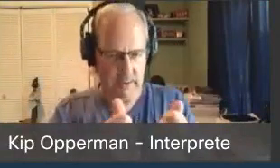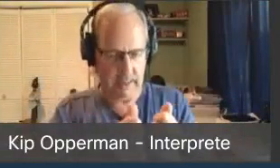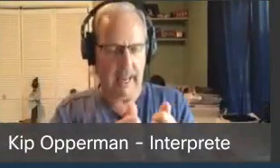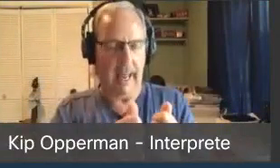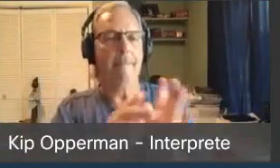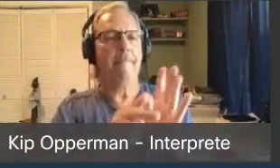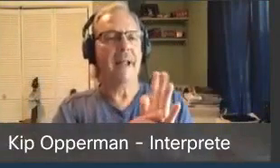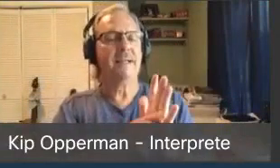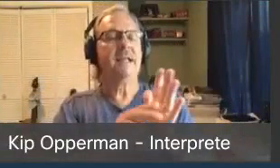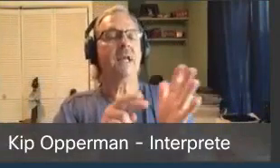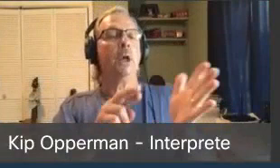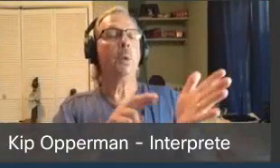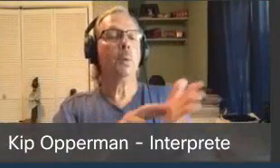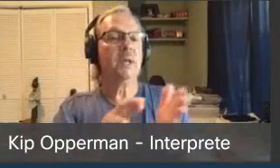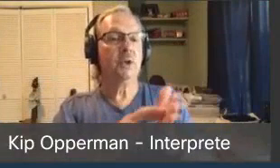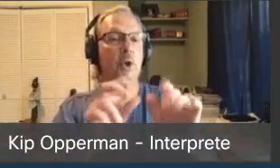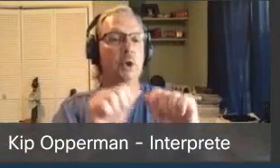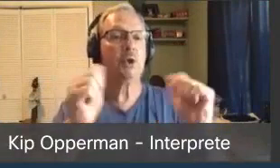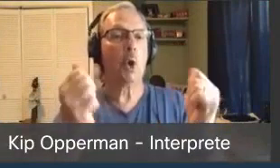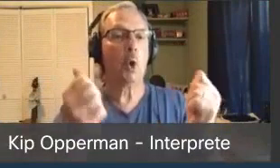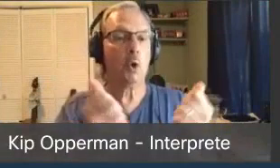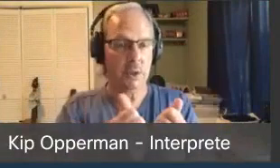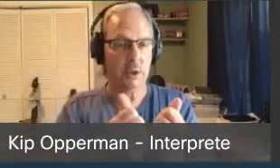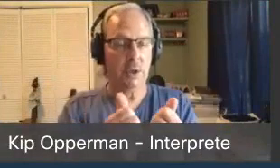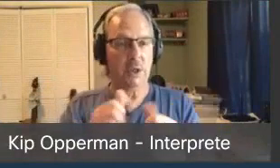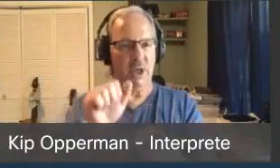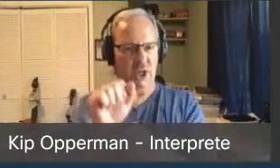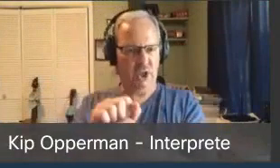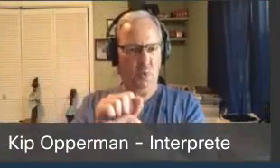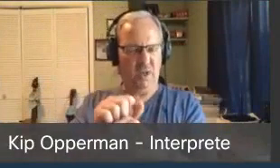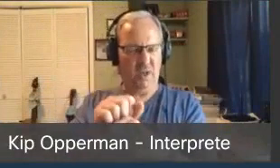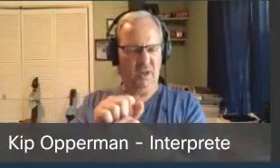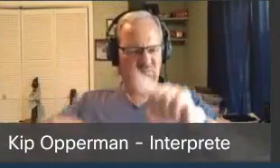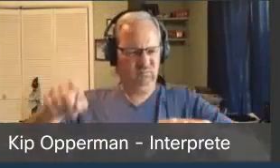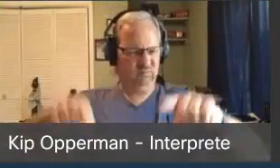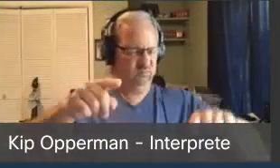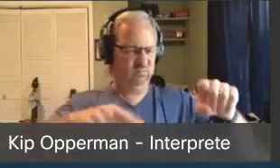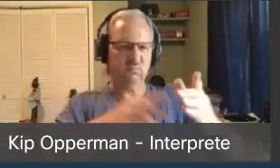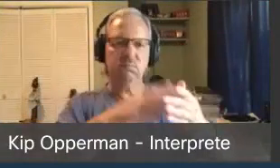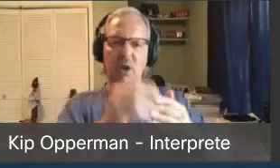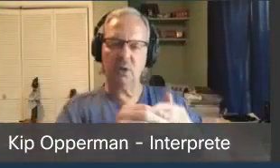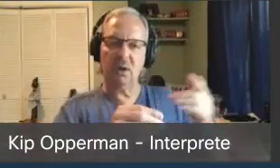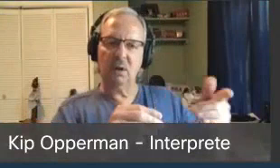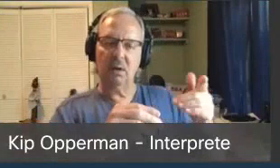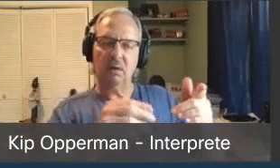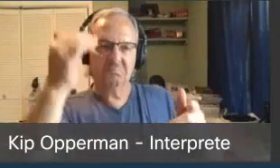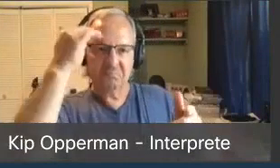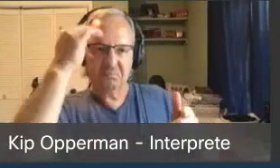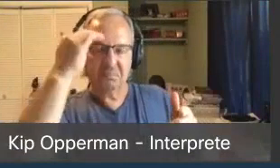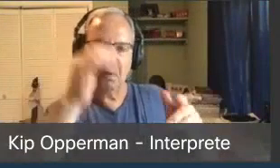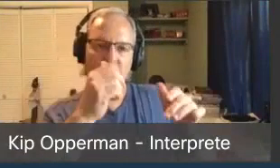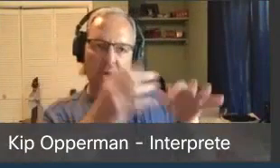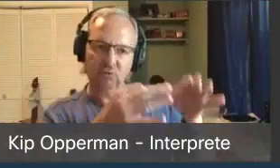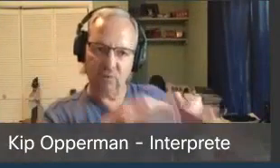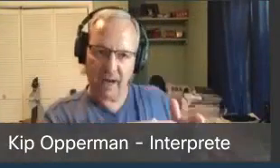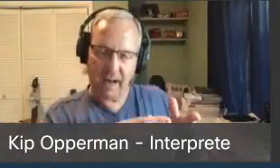Associates. She works across multiple projects on topics including competence to stand trial,